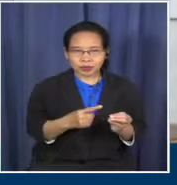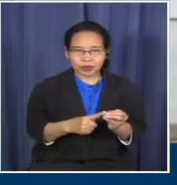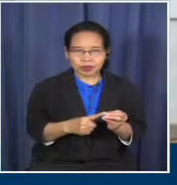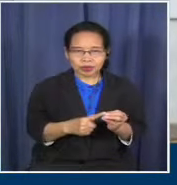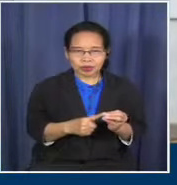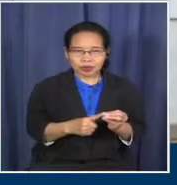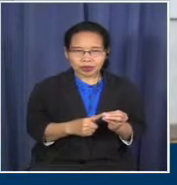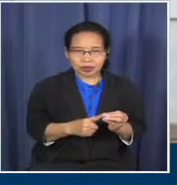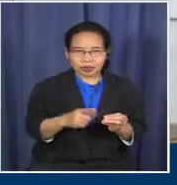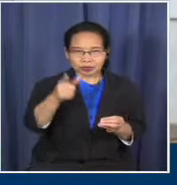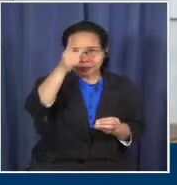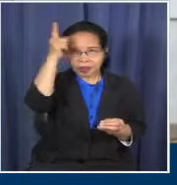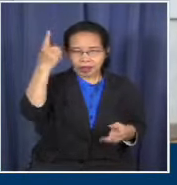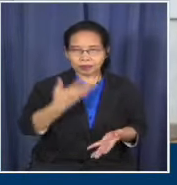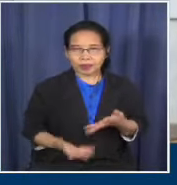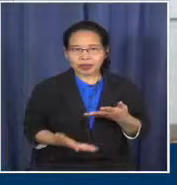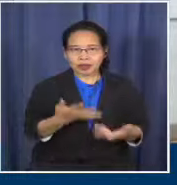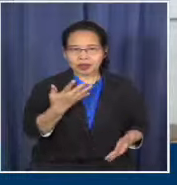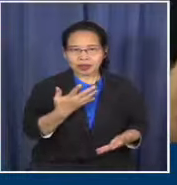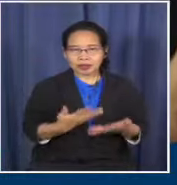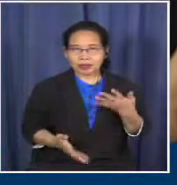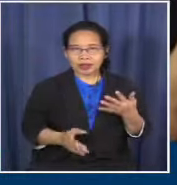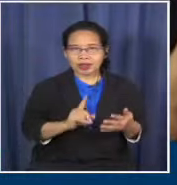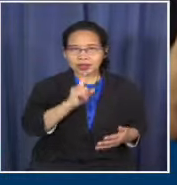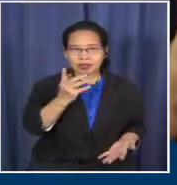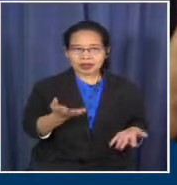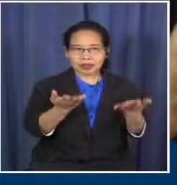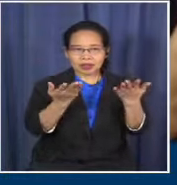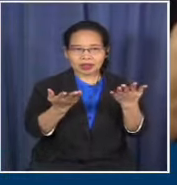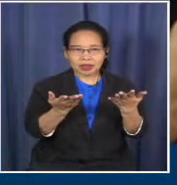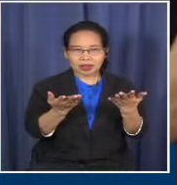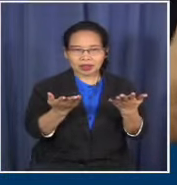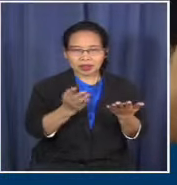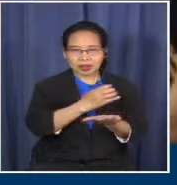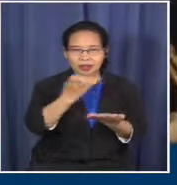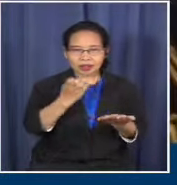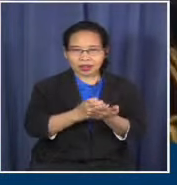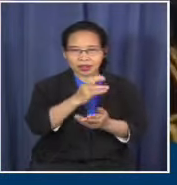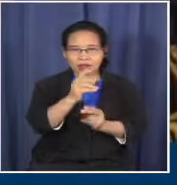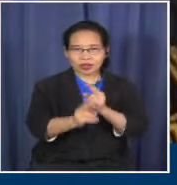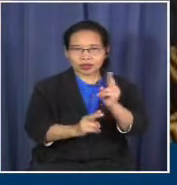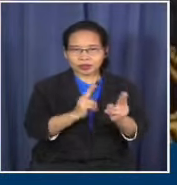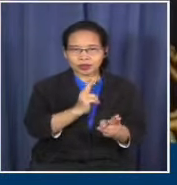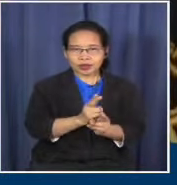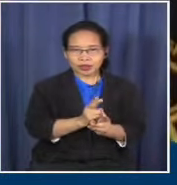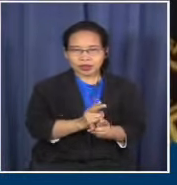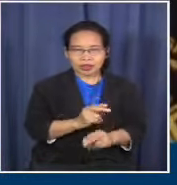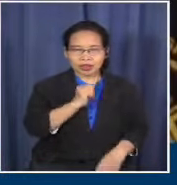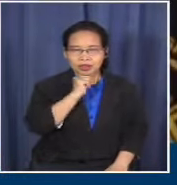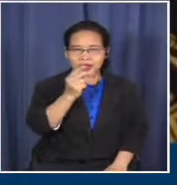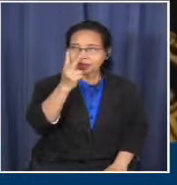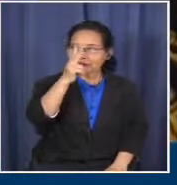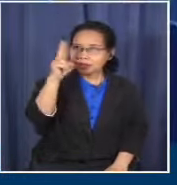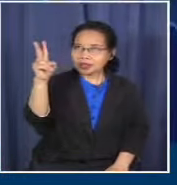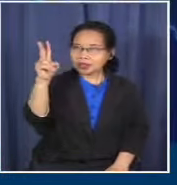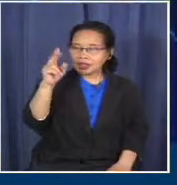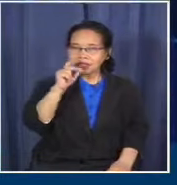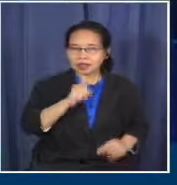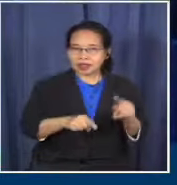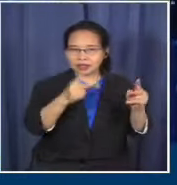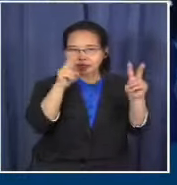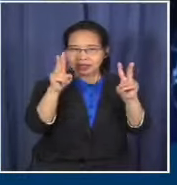that scientists are busy about is what they call black matter that exists in the entire universe.